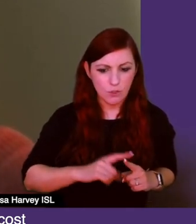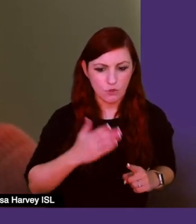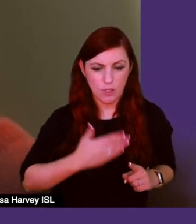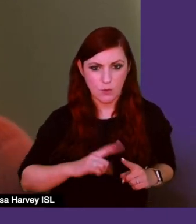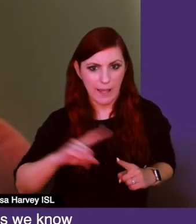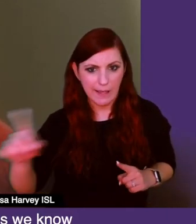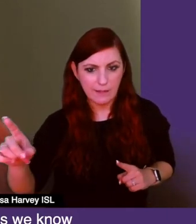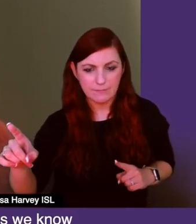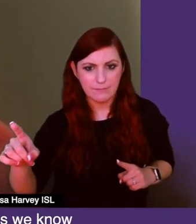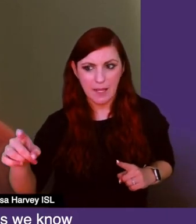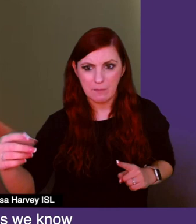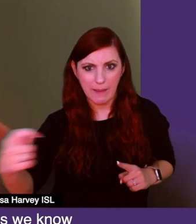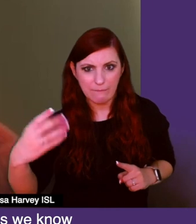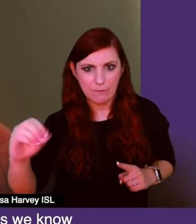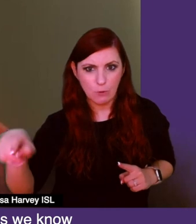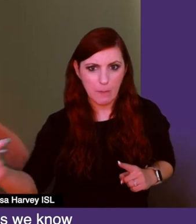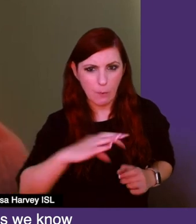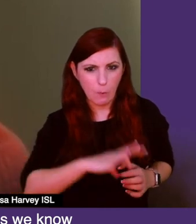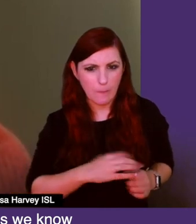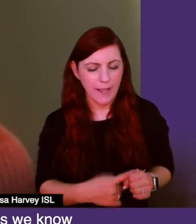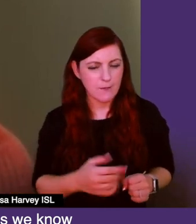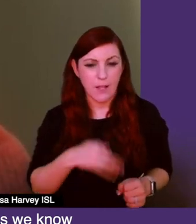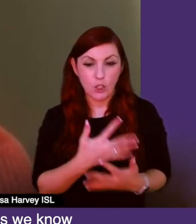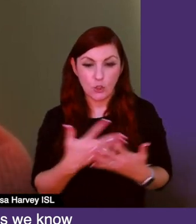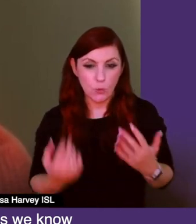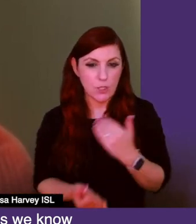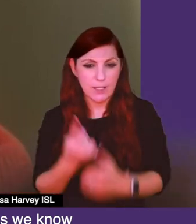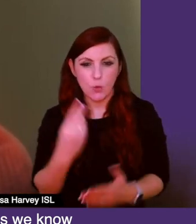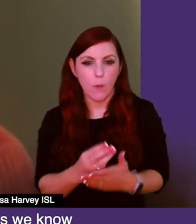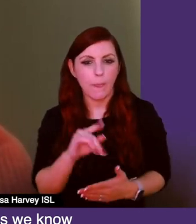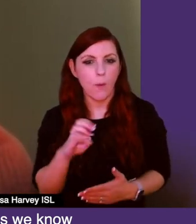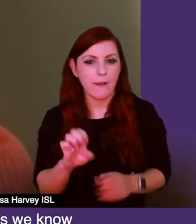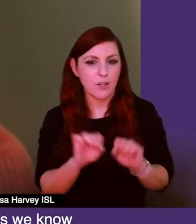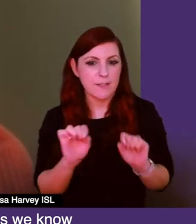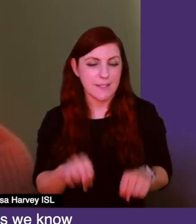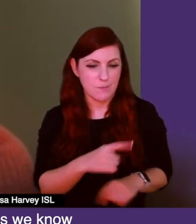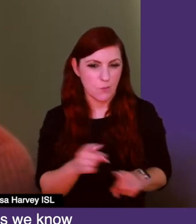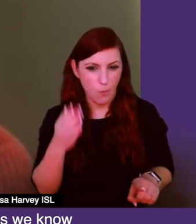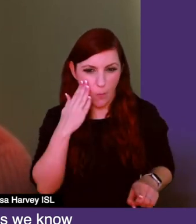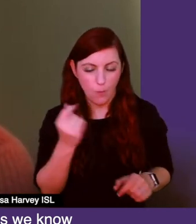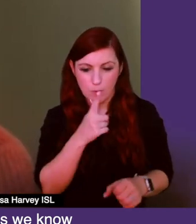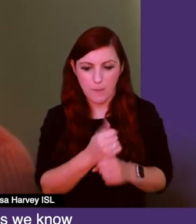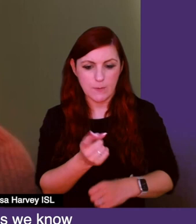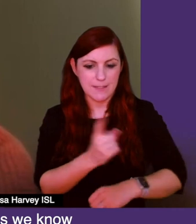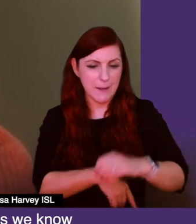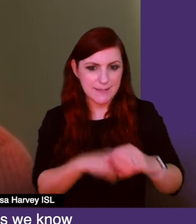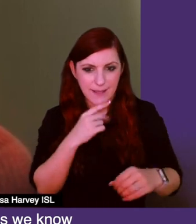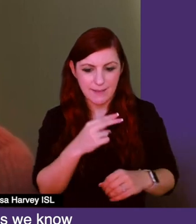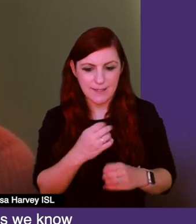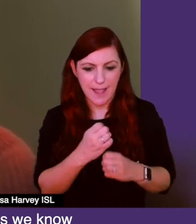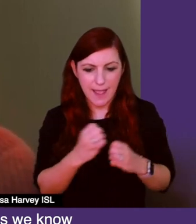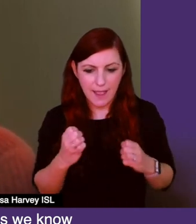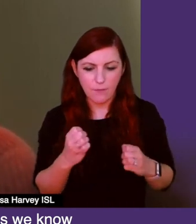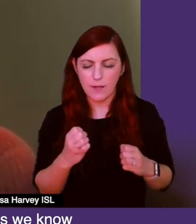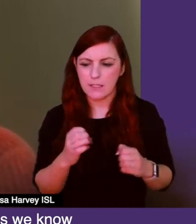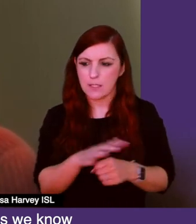out. I felt that there's massive problems with the welfare system, as we know, when it comes to disability, and that every